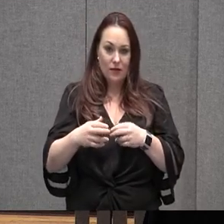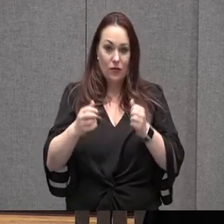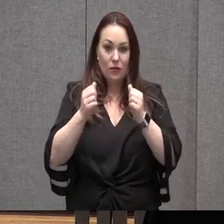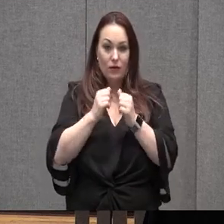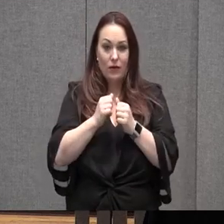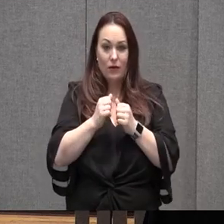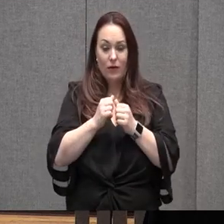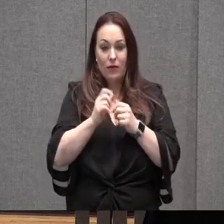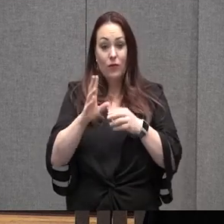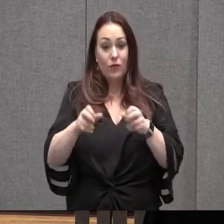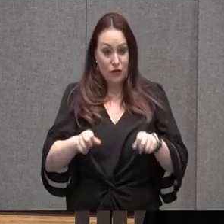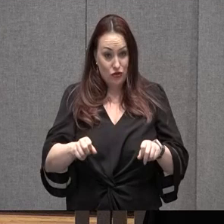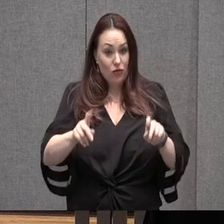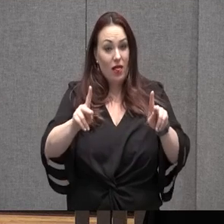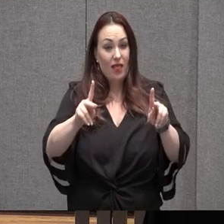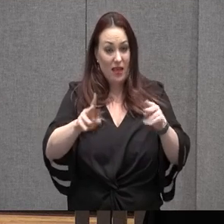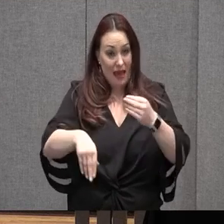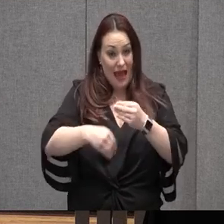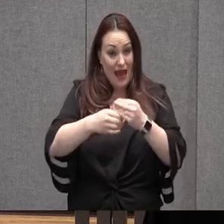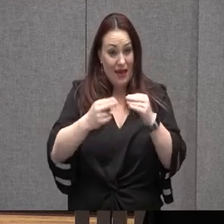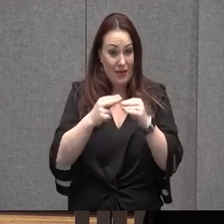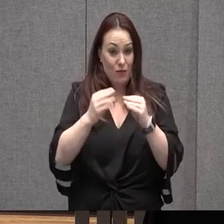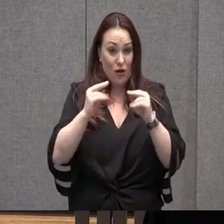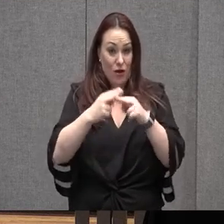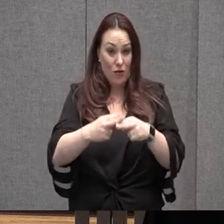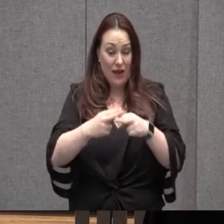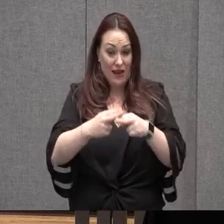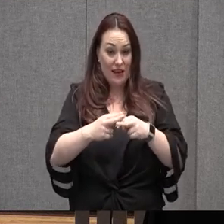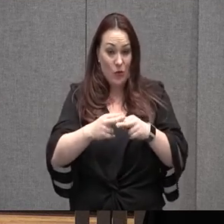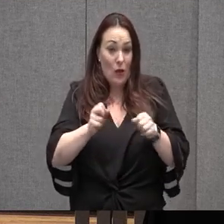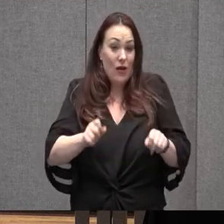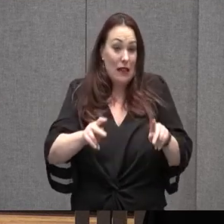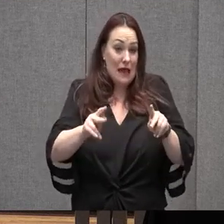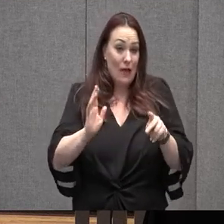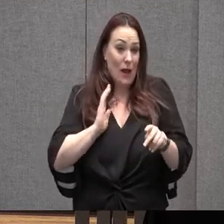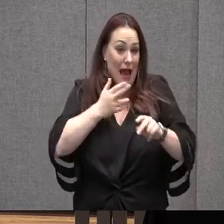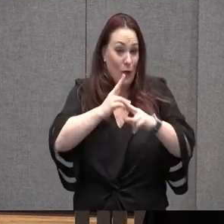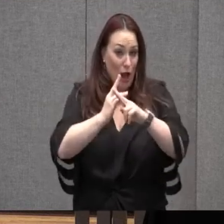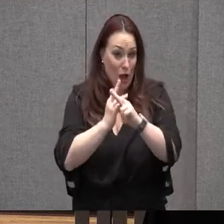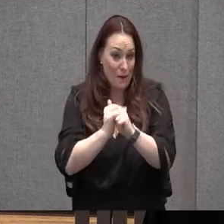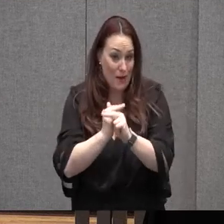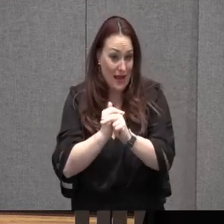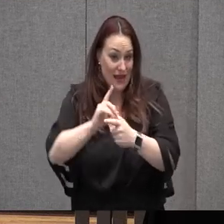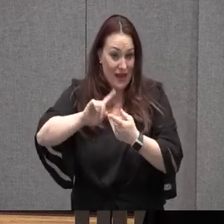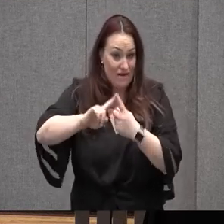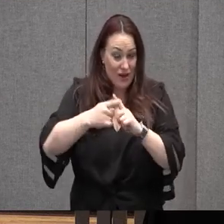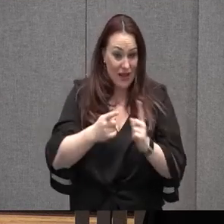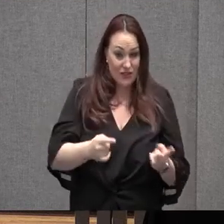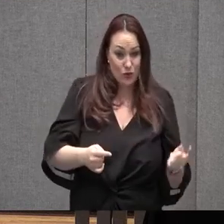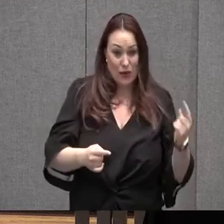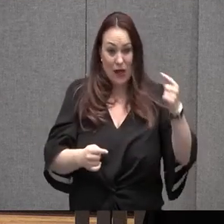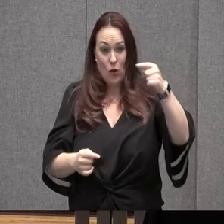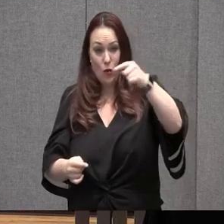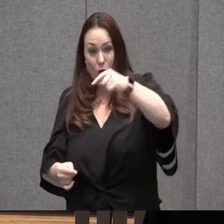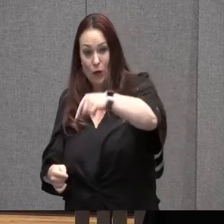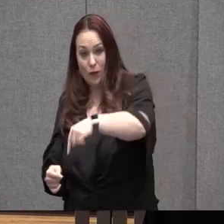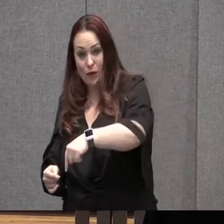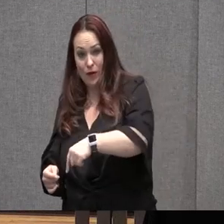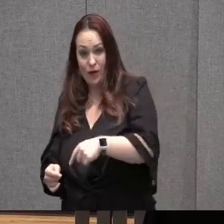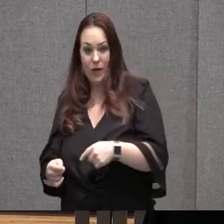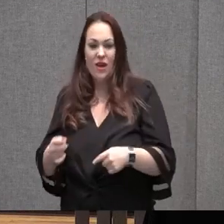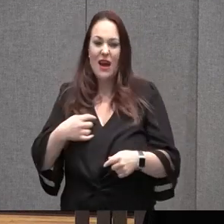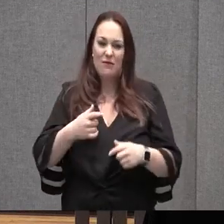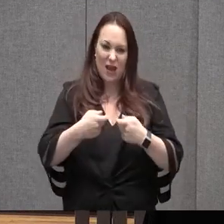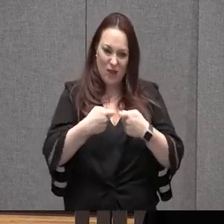which would allow you to, or allow our bunny friends to get across the wall. My rubber band just got all